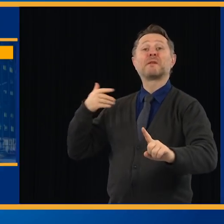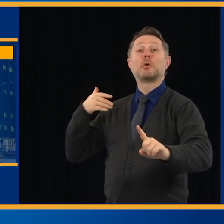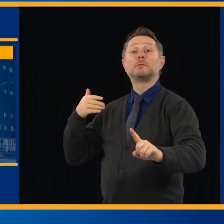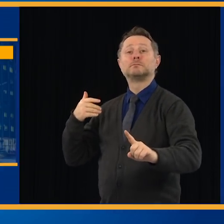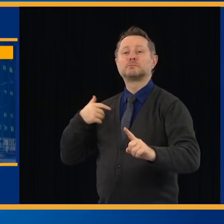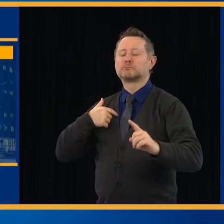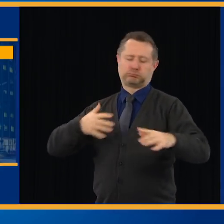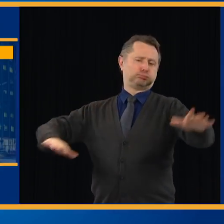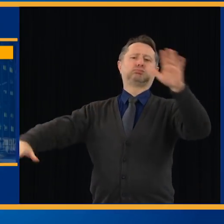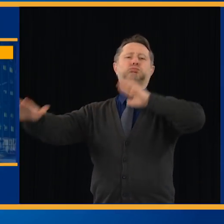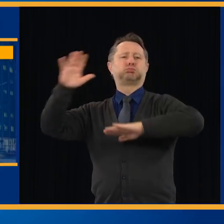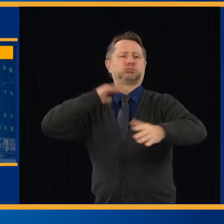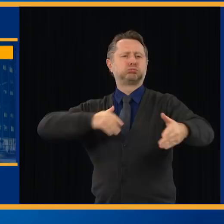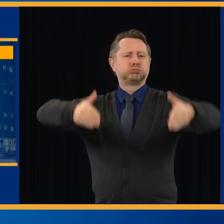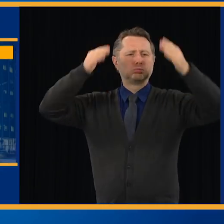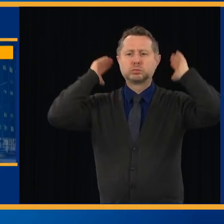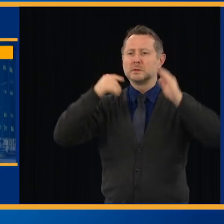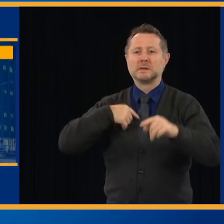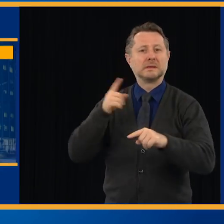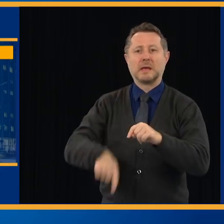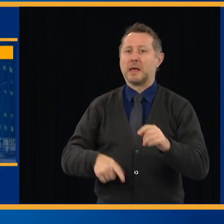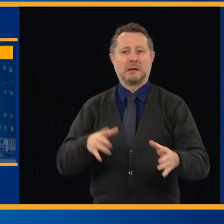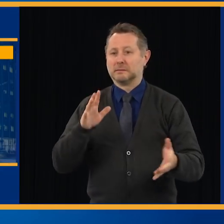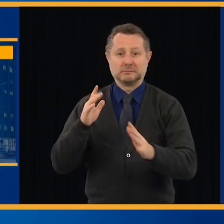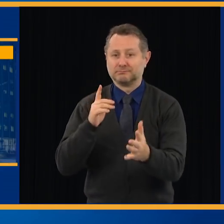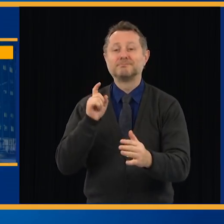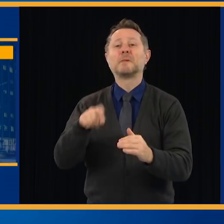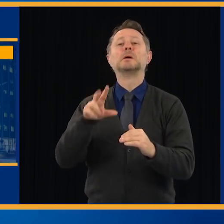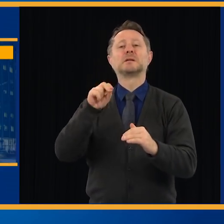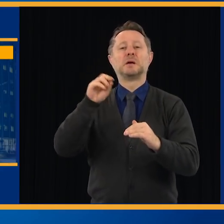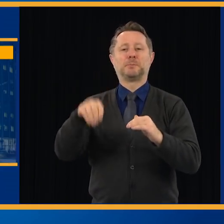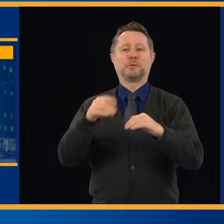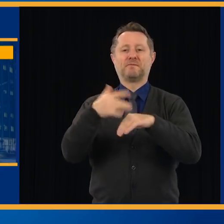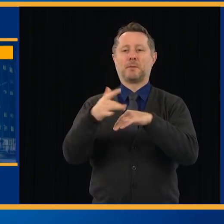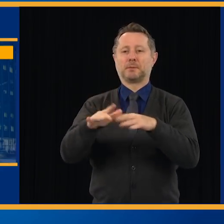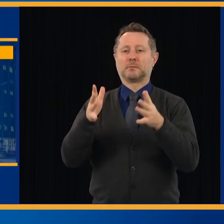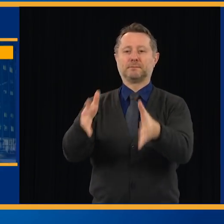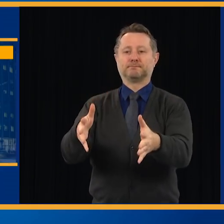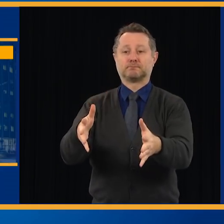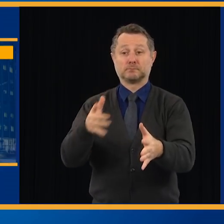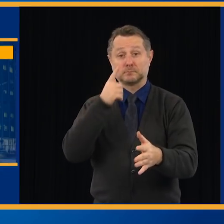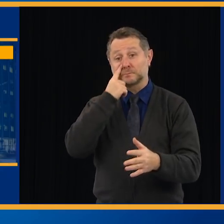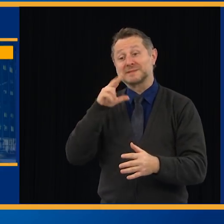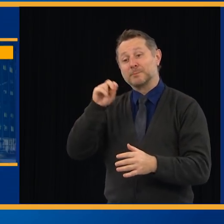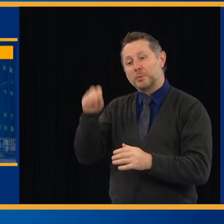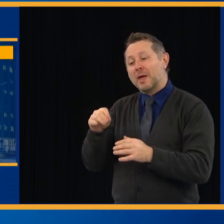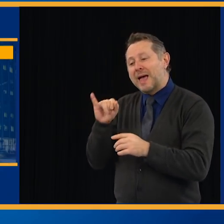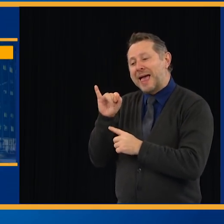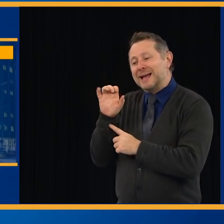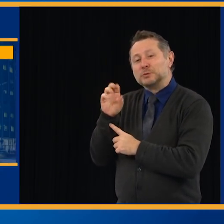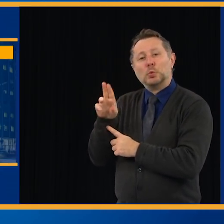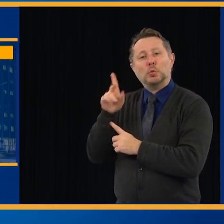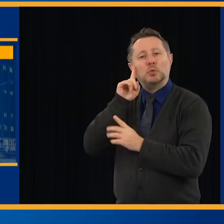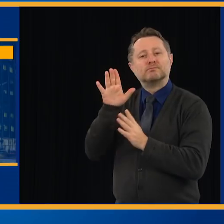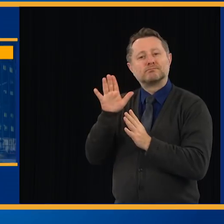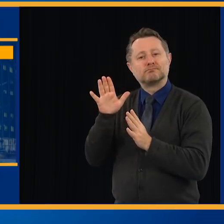30% buffer. We have to have 30% of ICU beds. We have to have that buffer before we